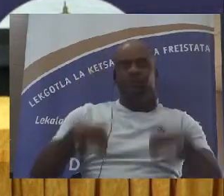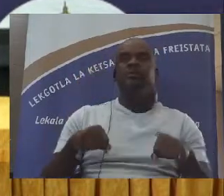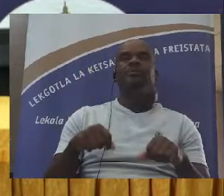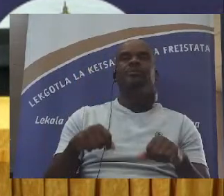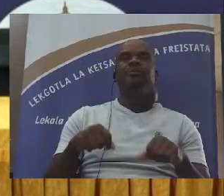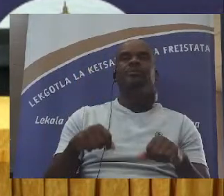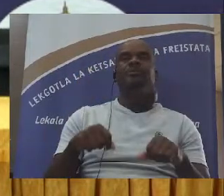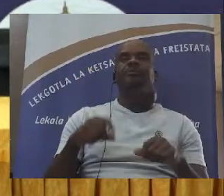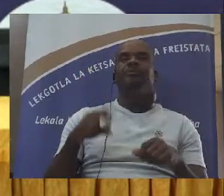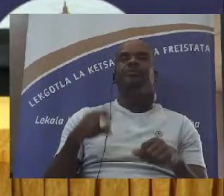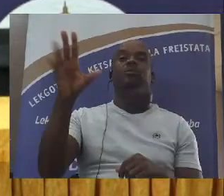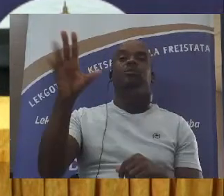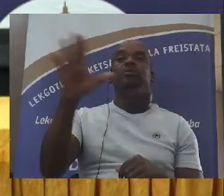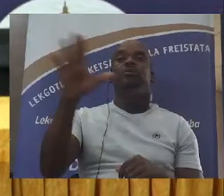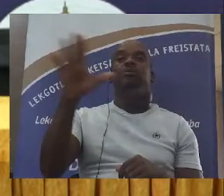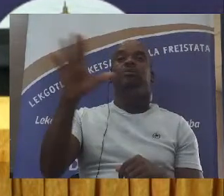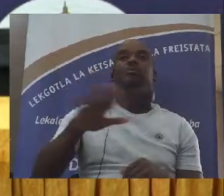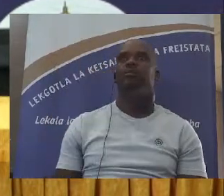Yeah.